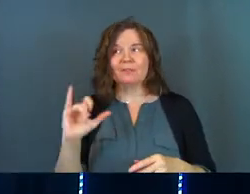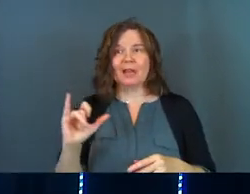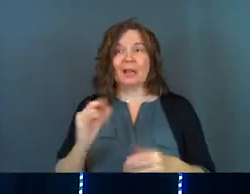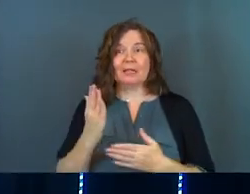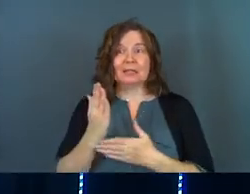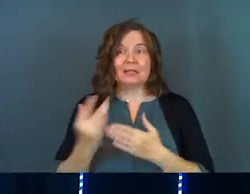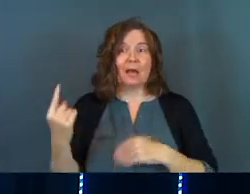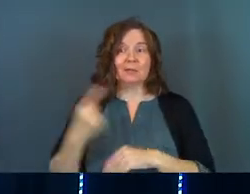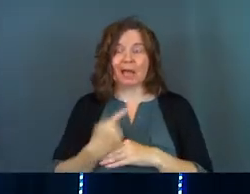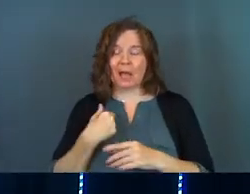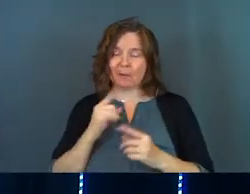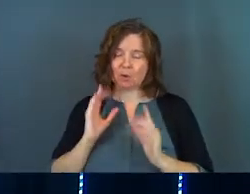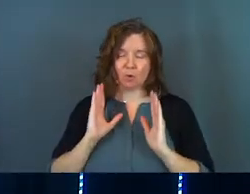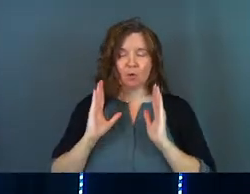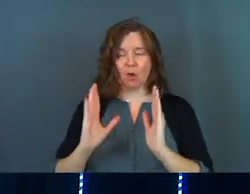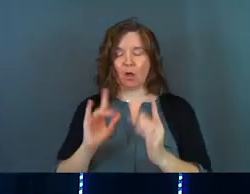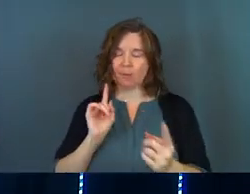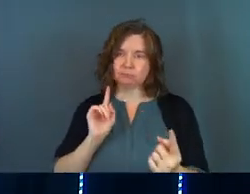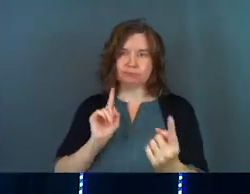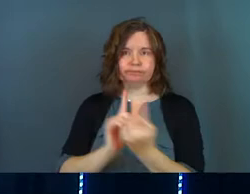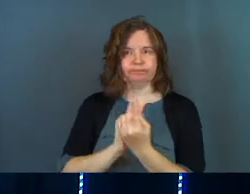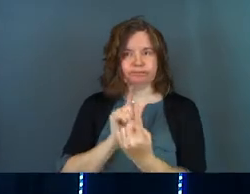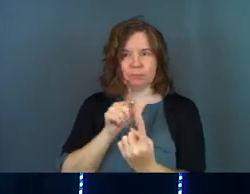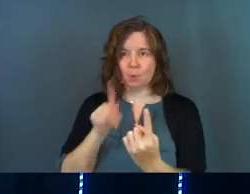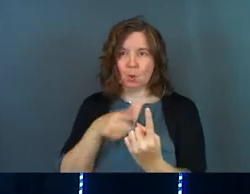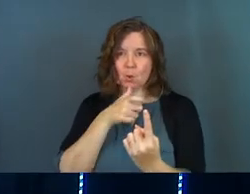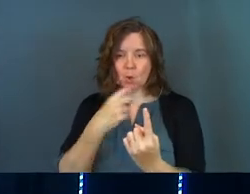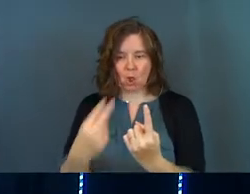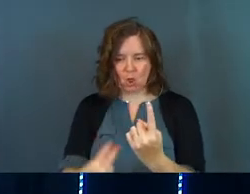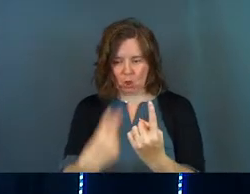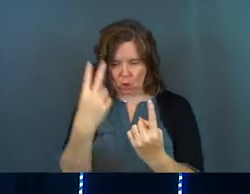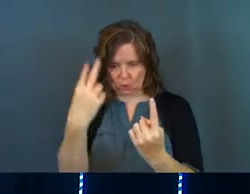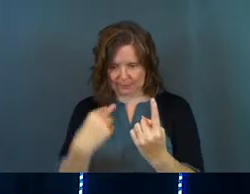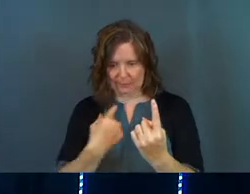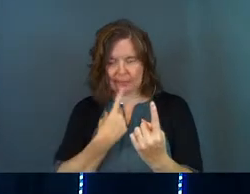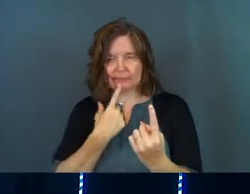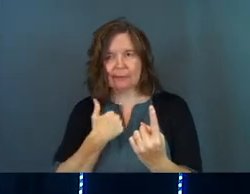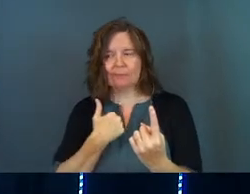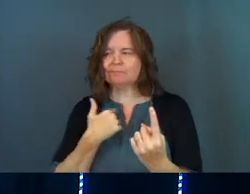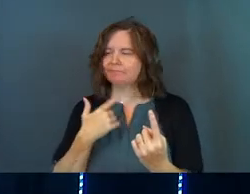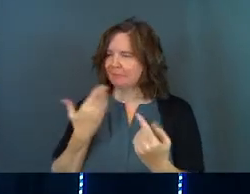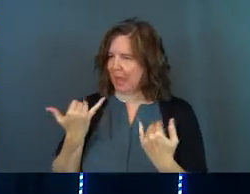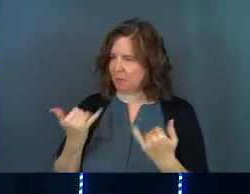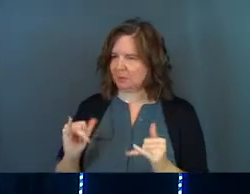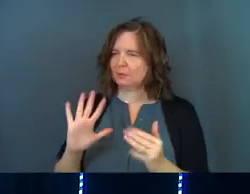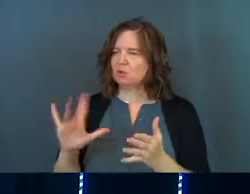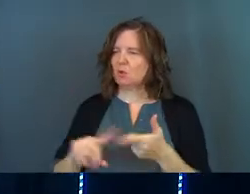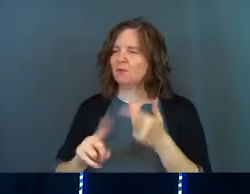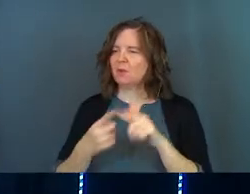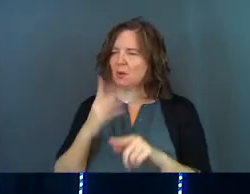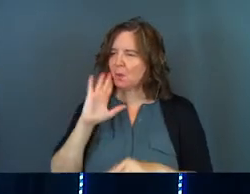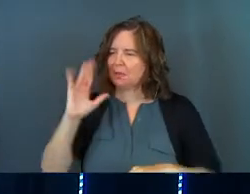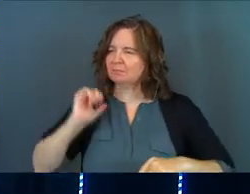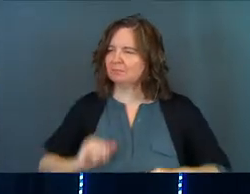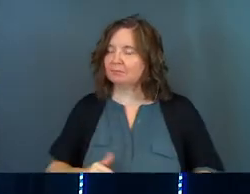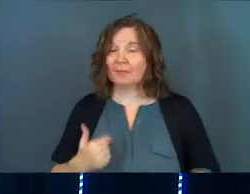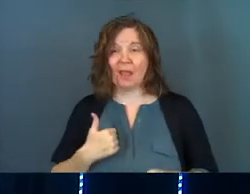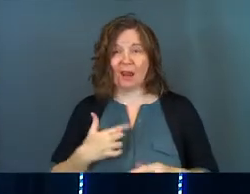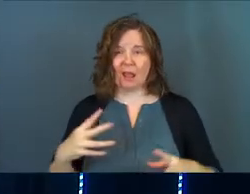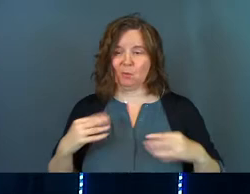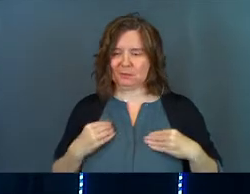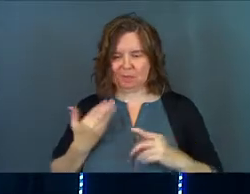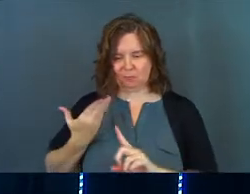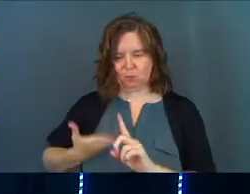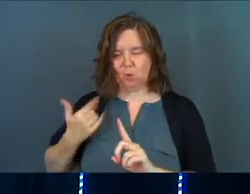like, someday I'm going to walk down the hall and I'm going to meet that person who looks me up and down and says, I'll be your friend. And I'm